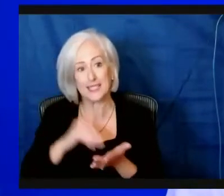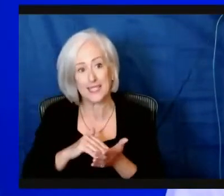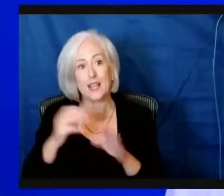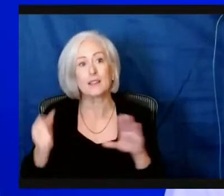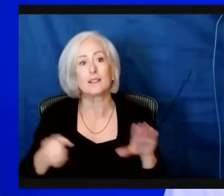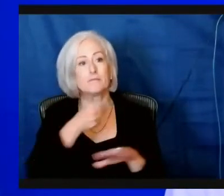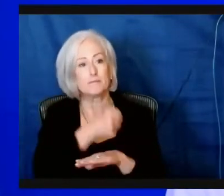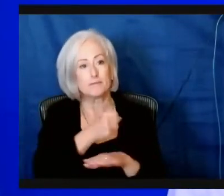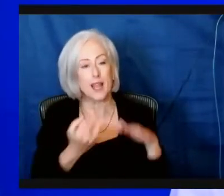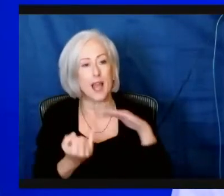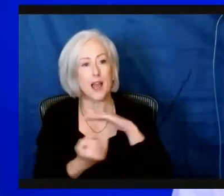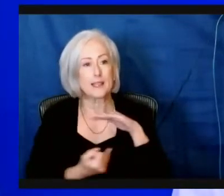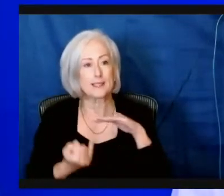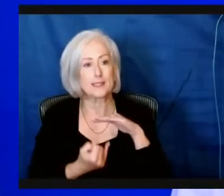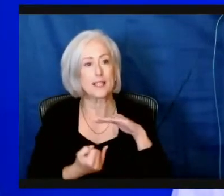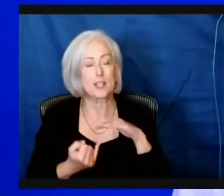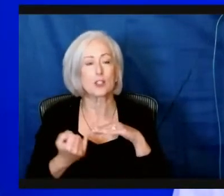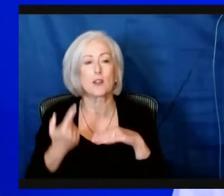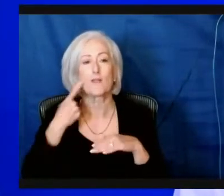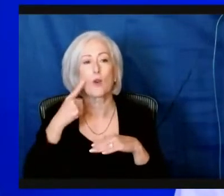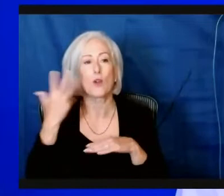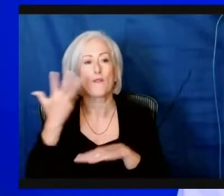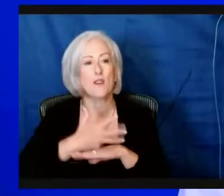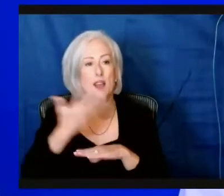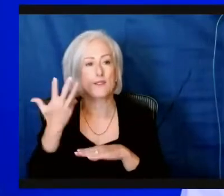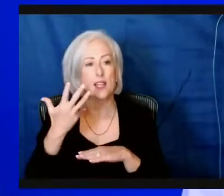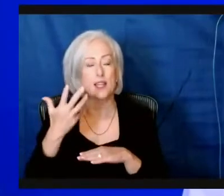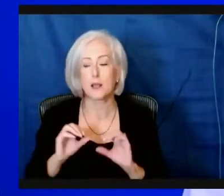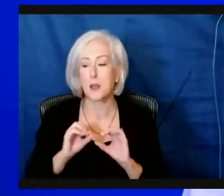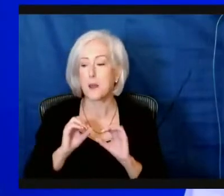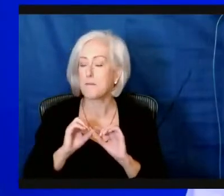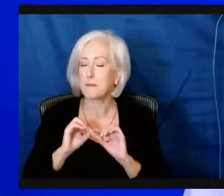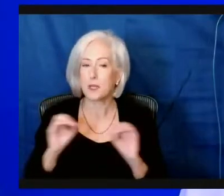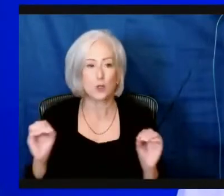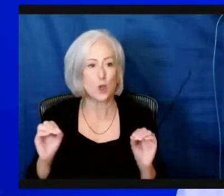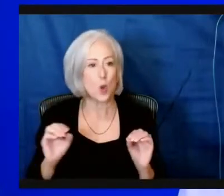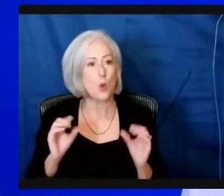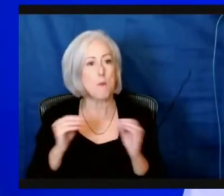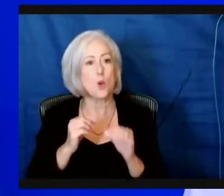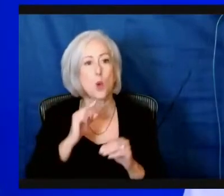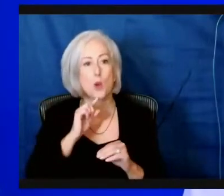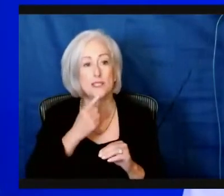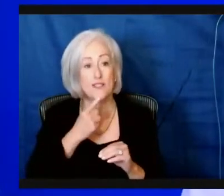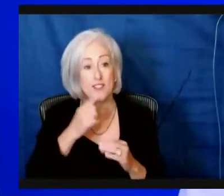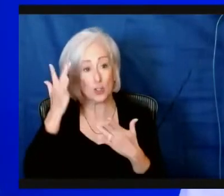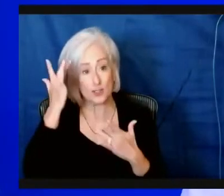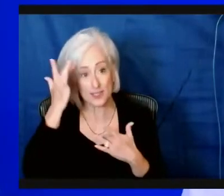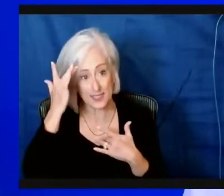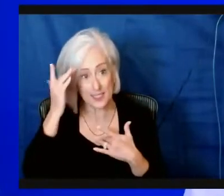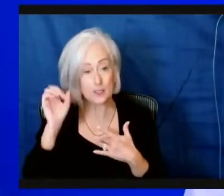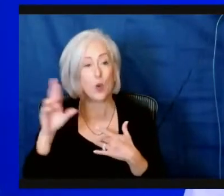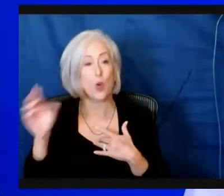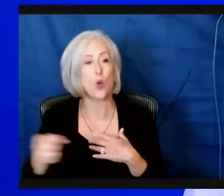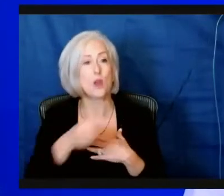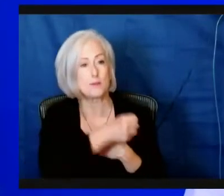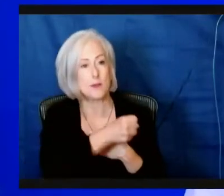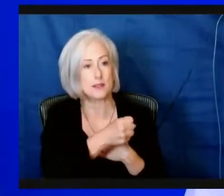you initially got it. But they haven't seen any more severe disease or hospitalizations in those people that have had rebound, which is only about 2% in the